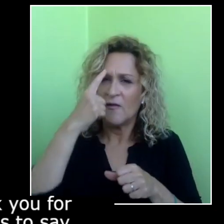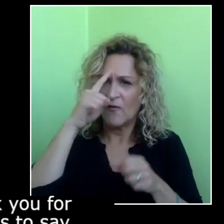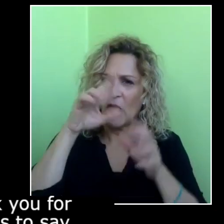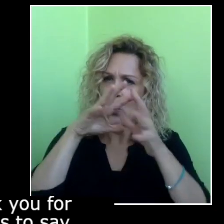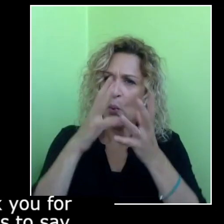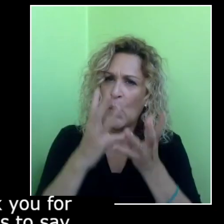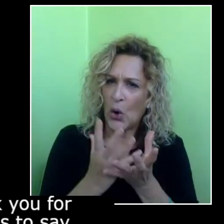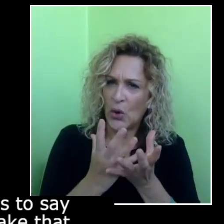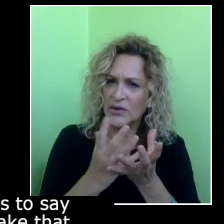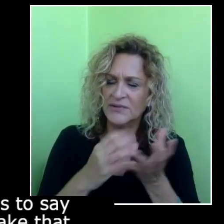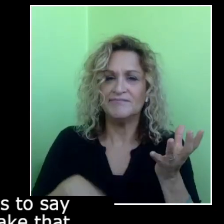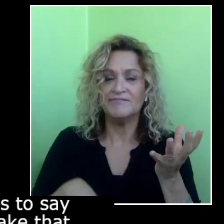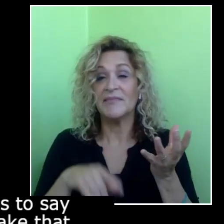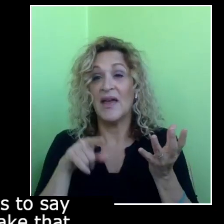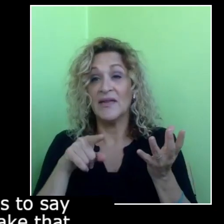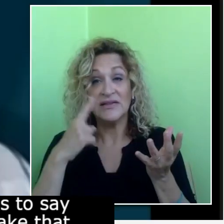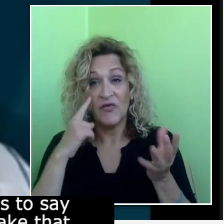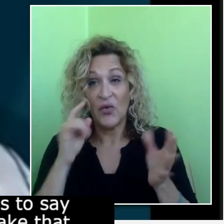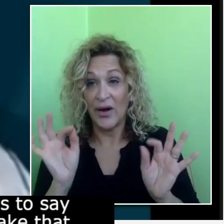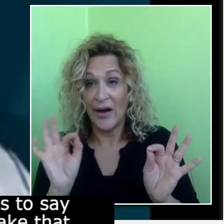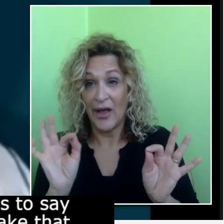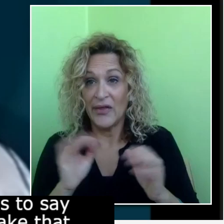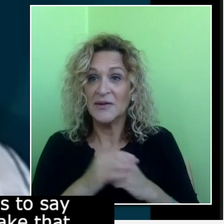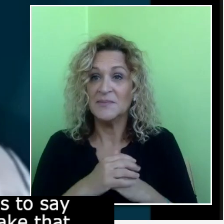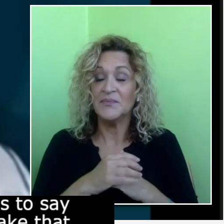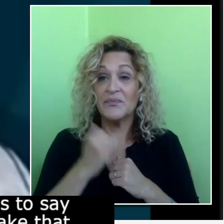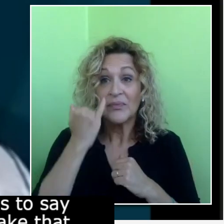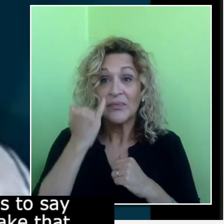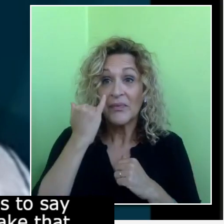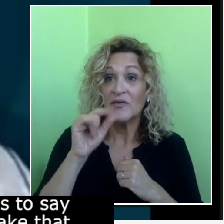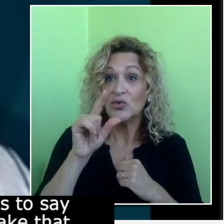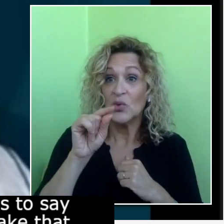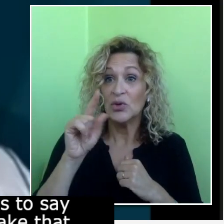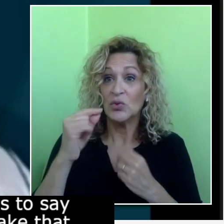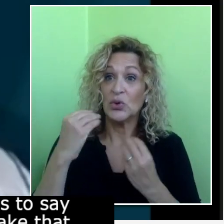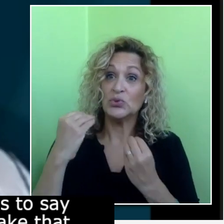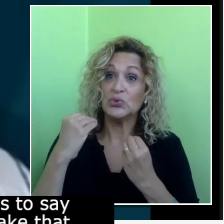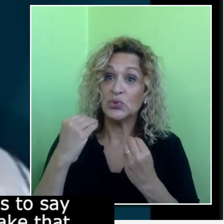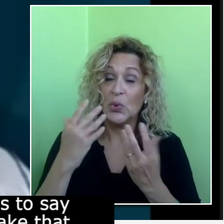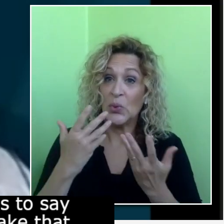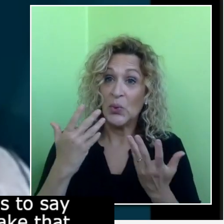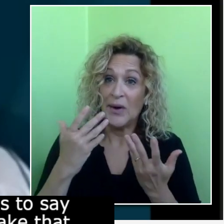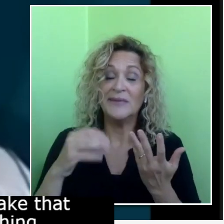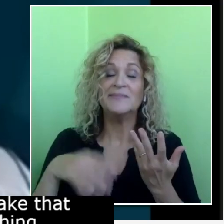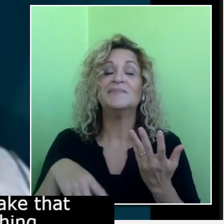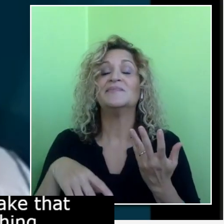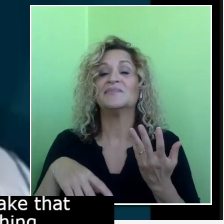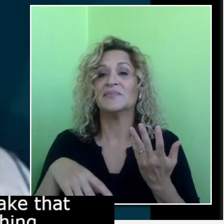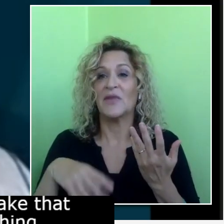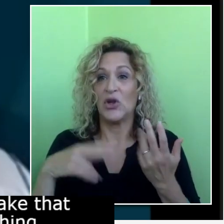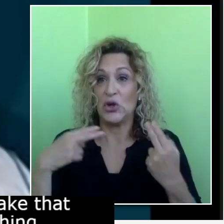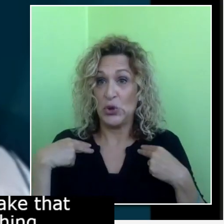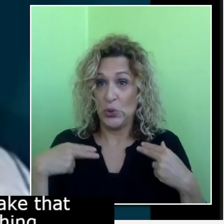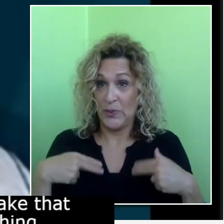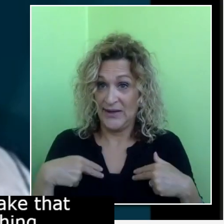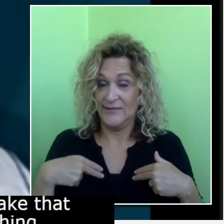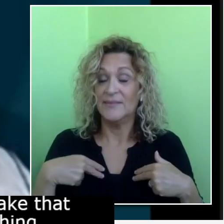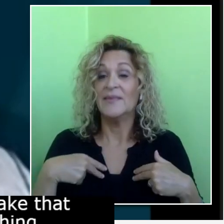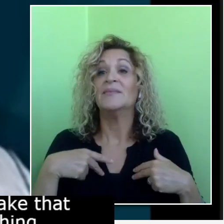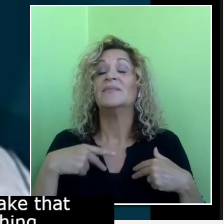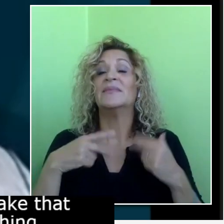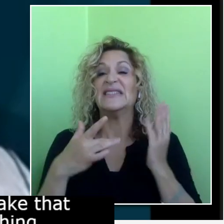nothing. If 2020 has taught us anything, it is how human a technology, the internet,